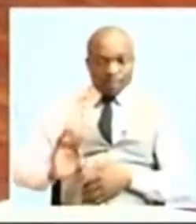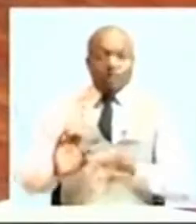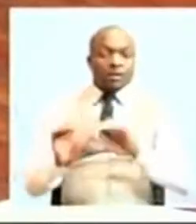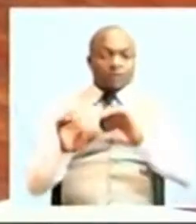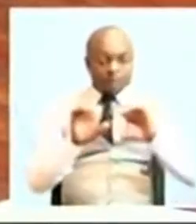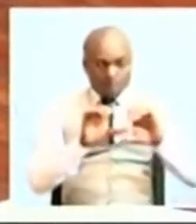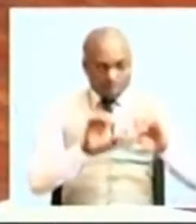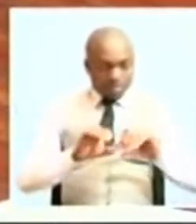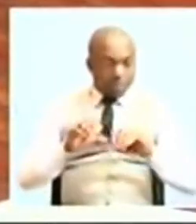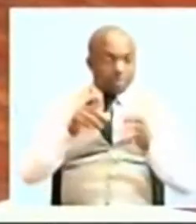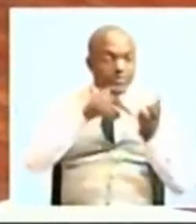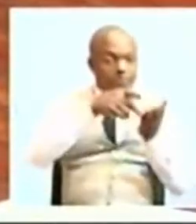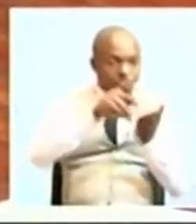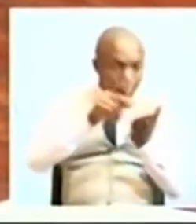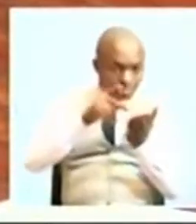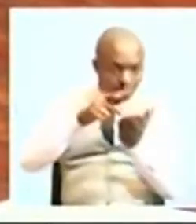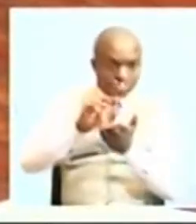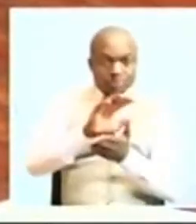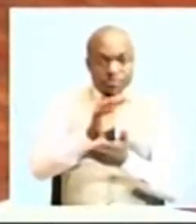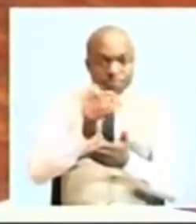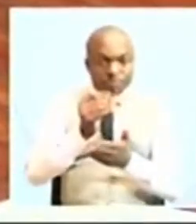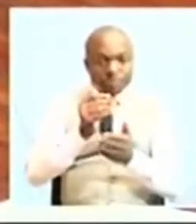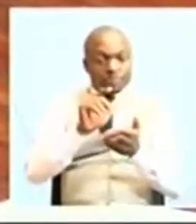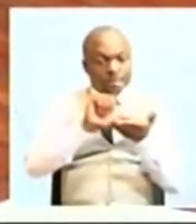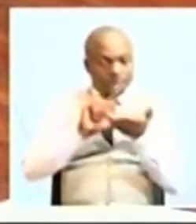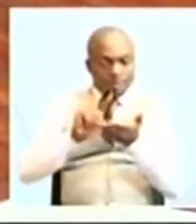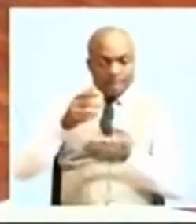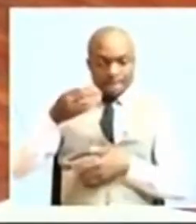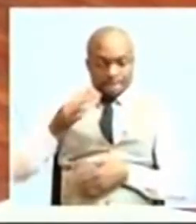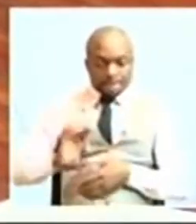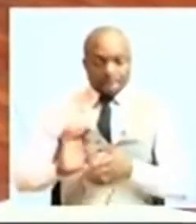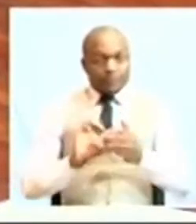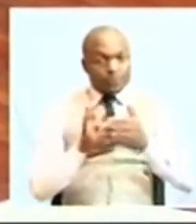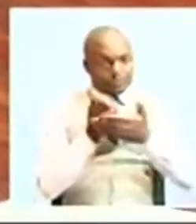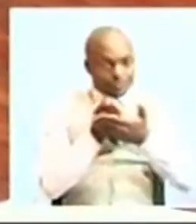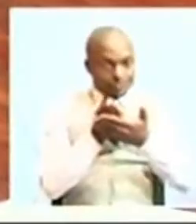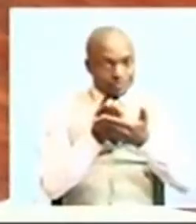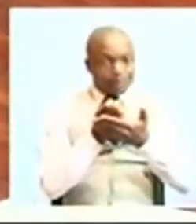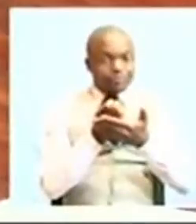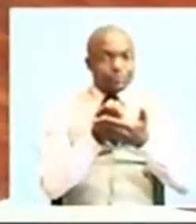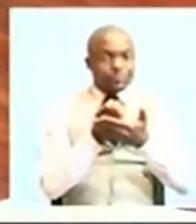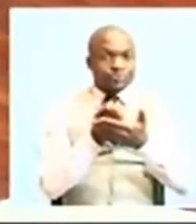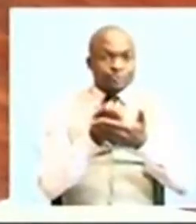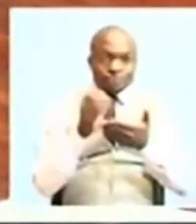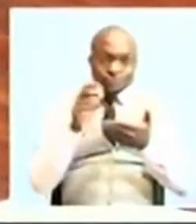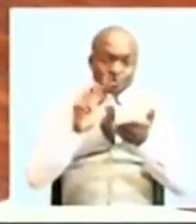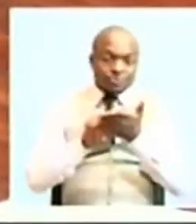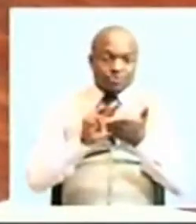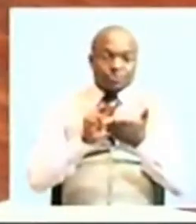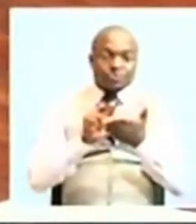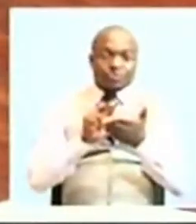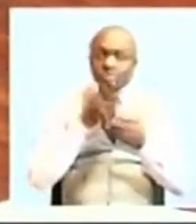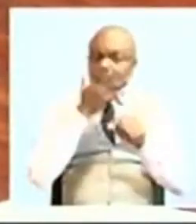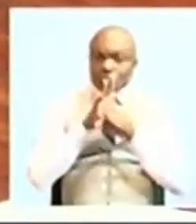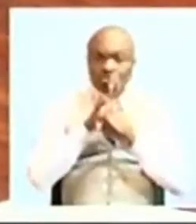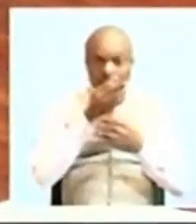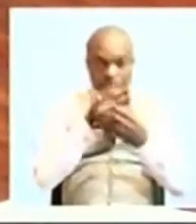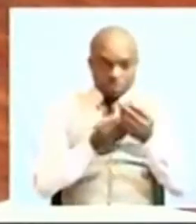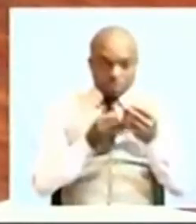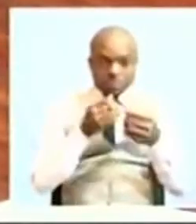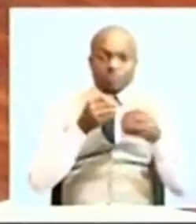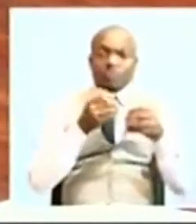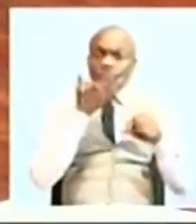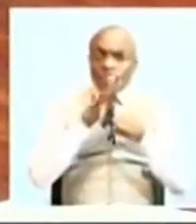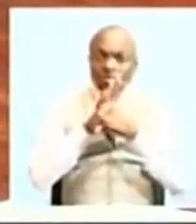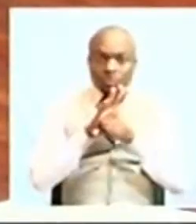of payments. Further, the loan beneficiaries were engaged, who in turn signed commitment forms assuring management that they